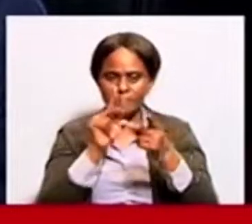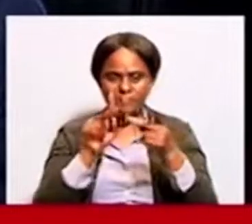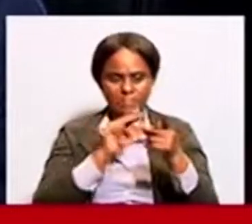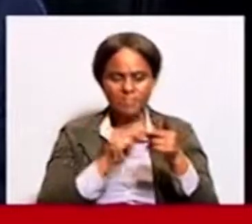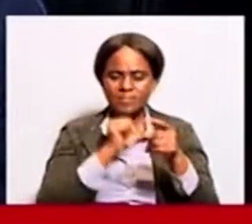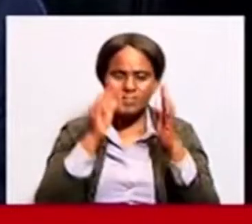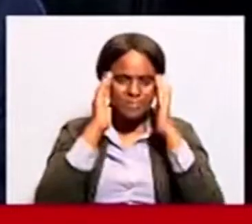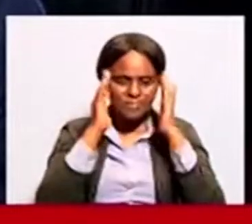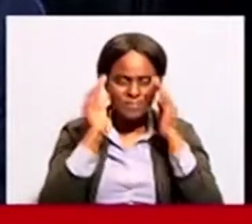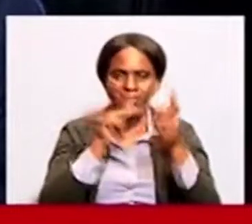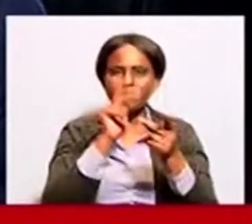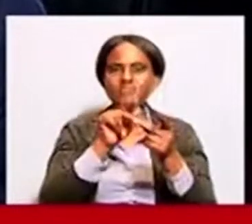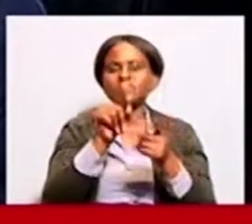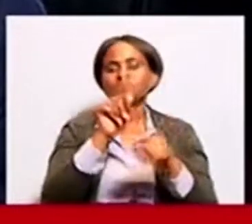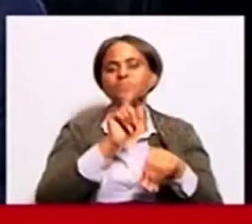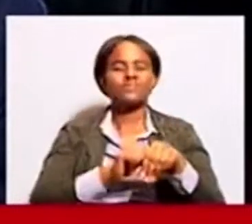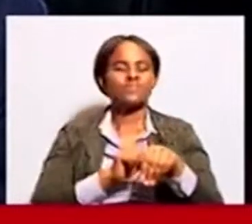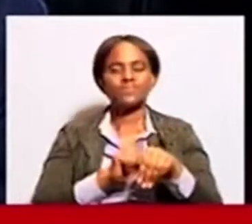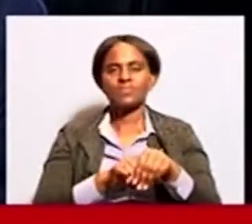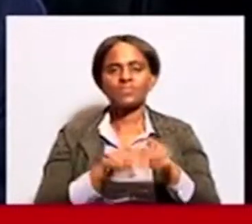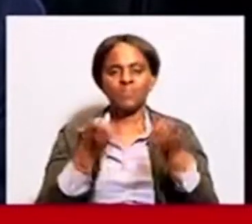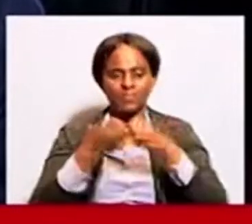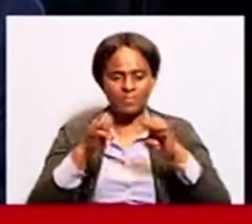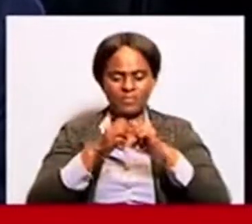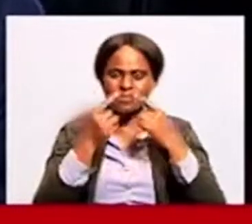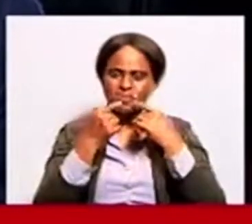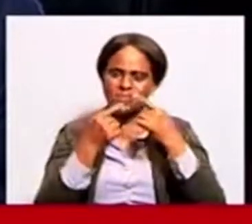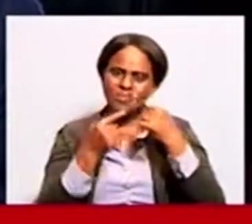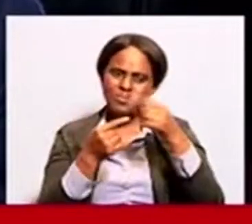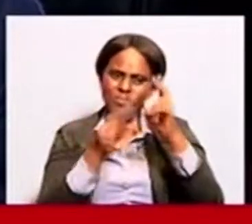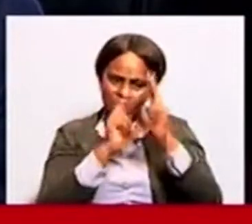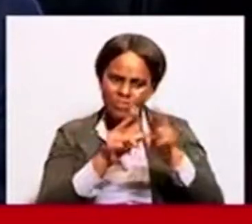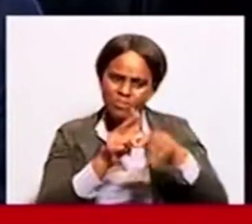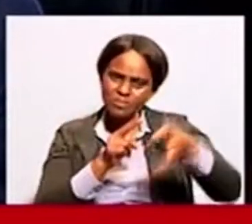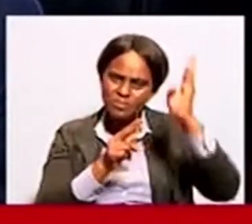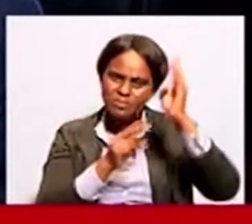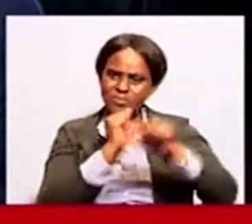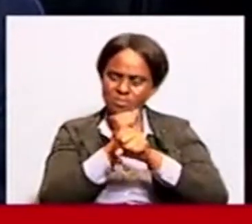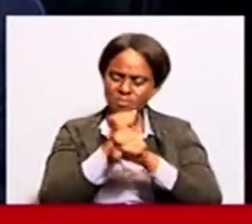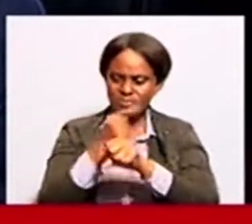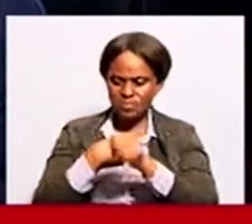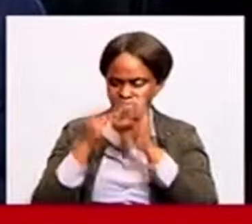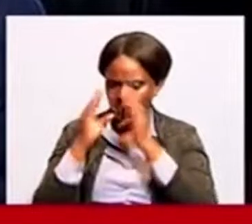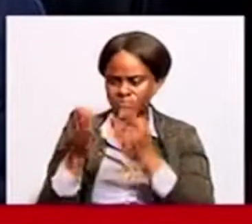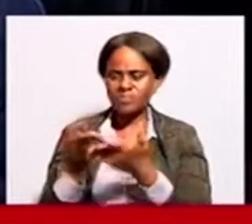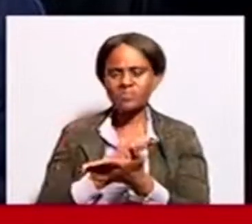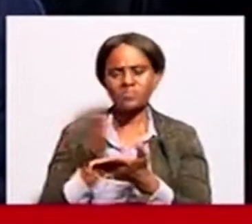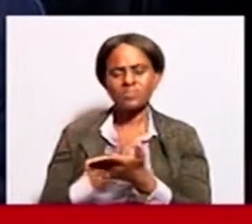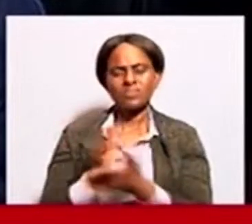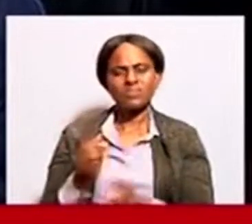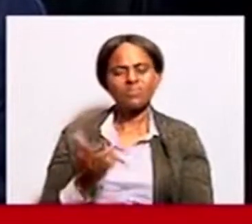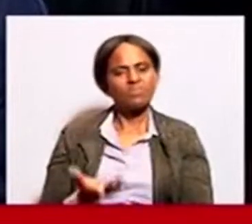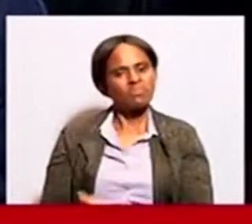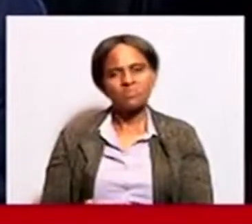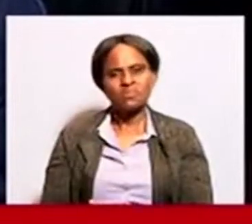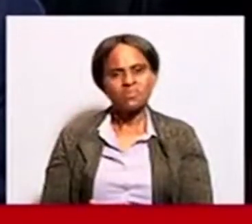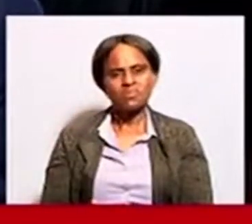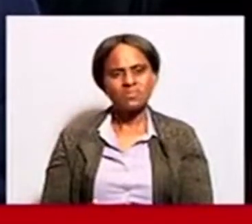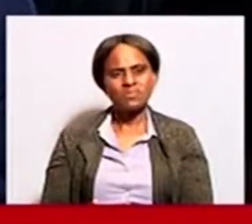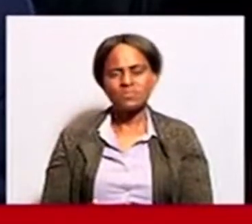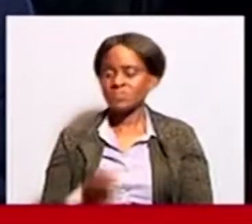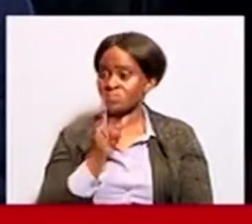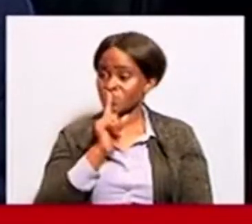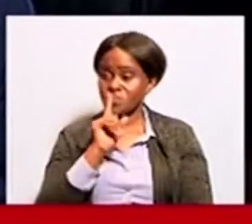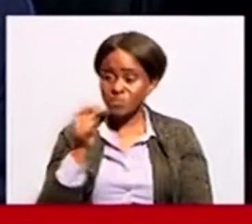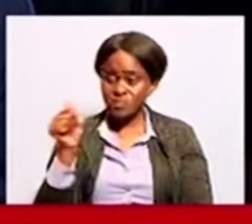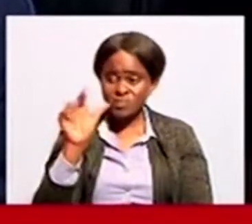attend to you on time. He even told me, Honorable, can you go and do your job while I attend to this? So is it true that